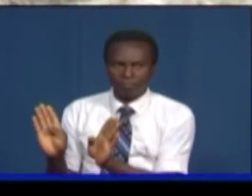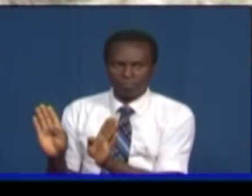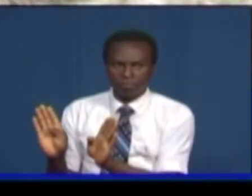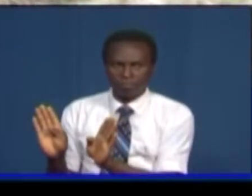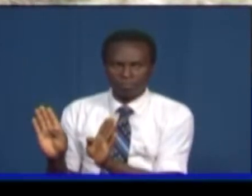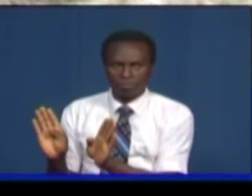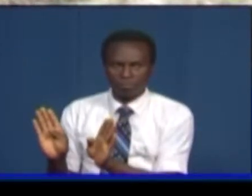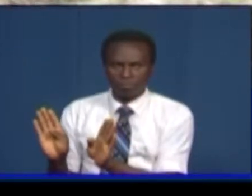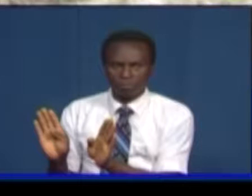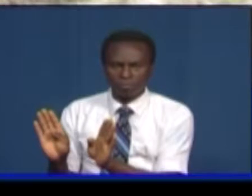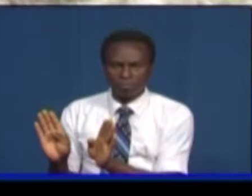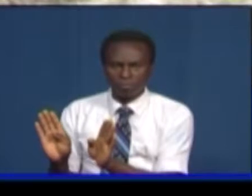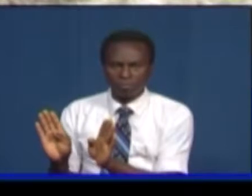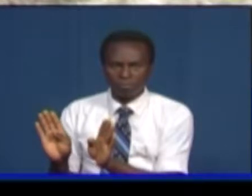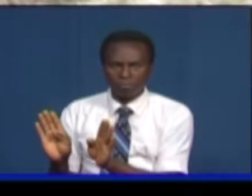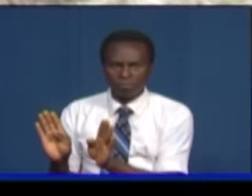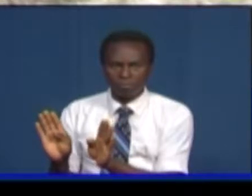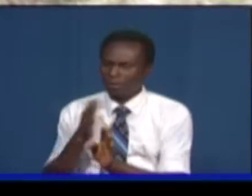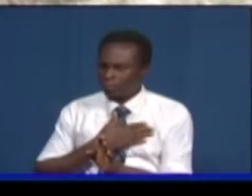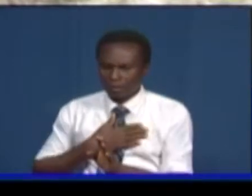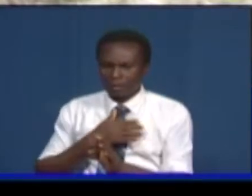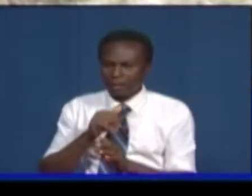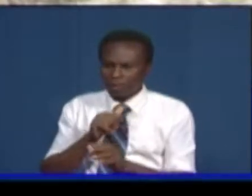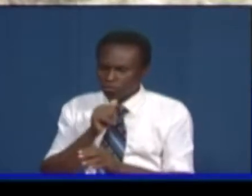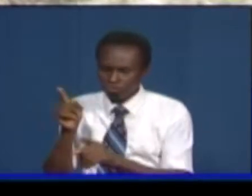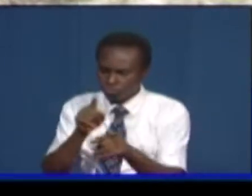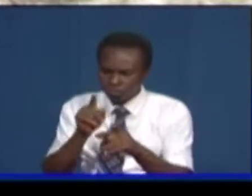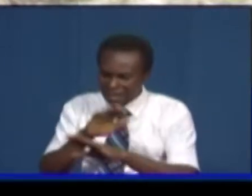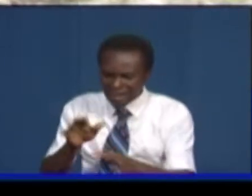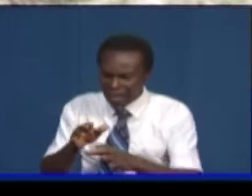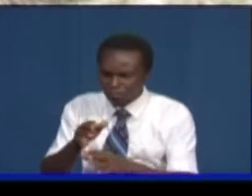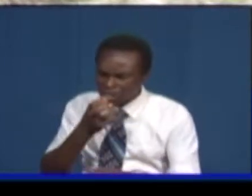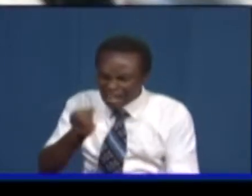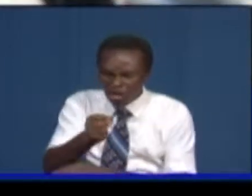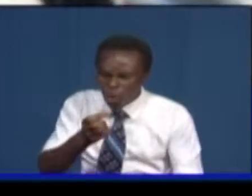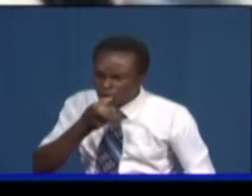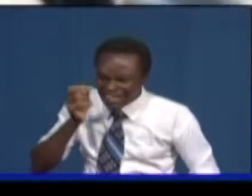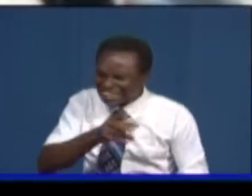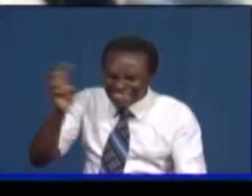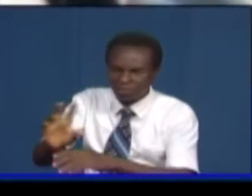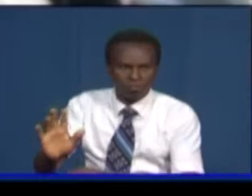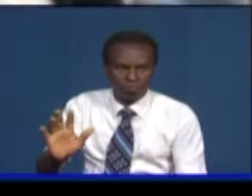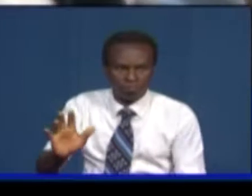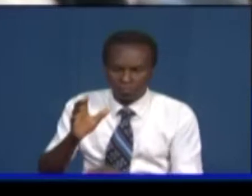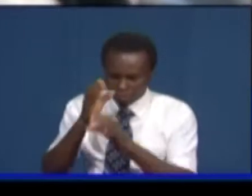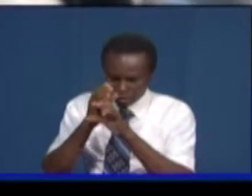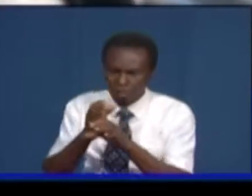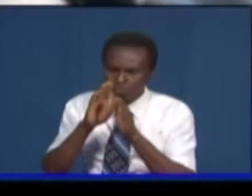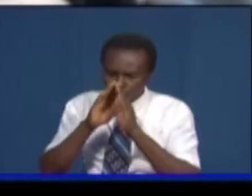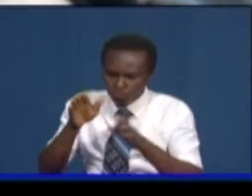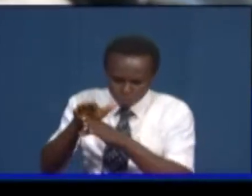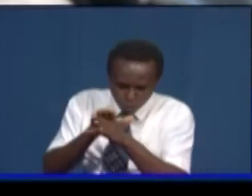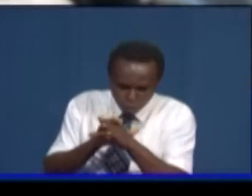child harshly, or you don't go too harsh on the child. It has an effect on them. Some of the factors that affect the